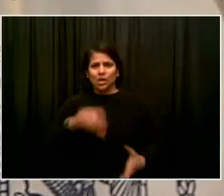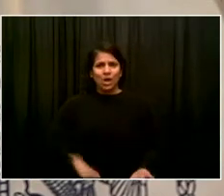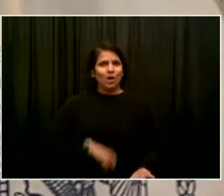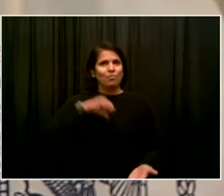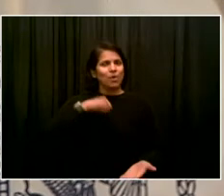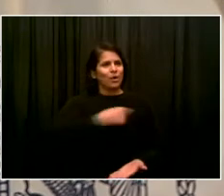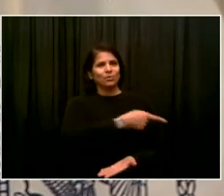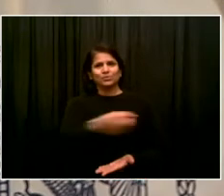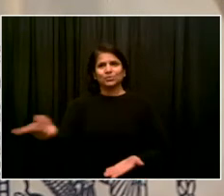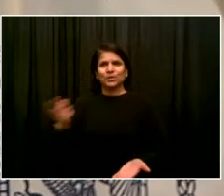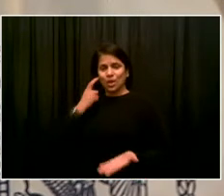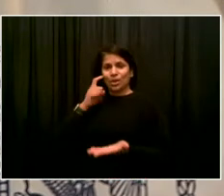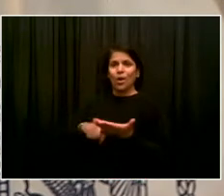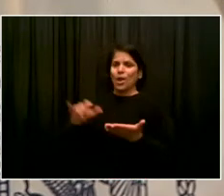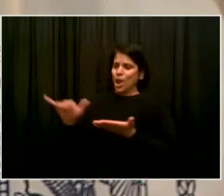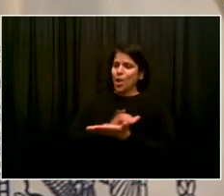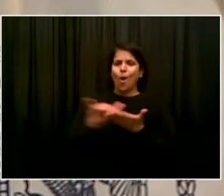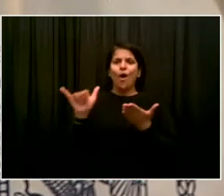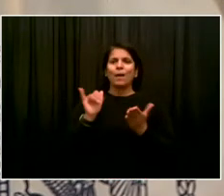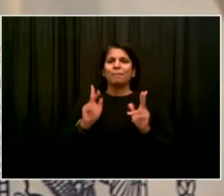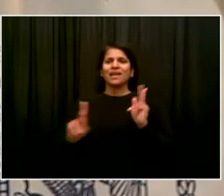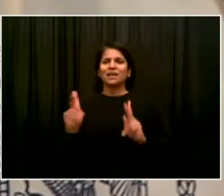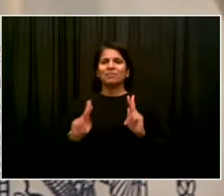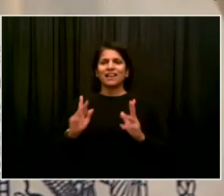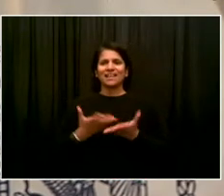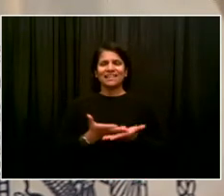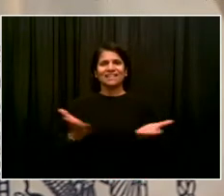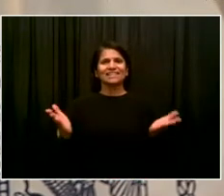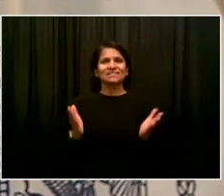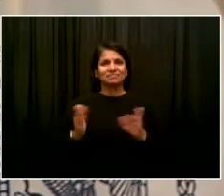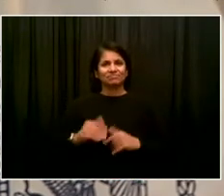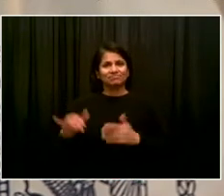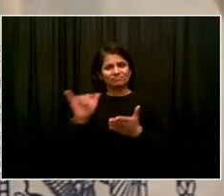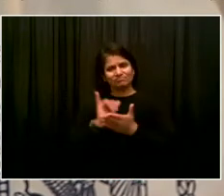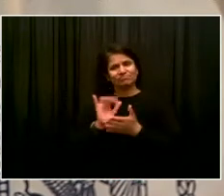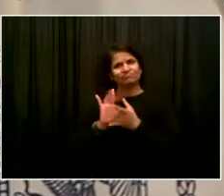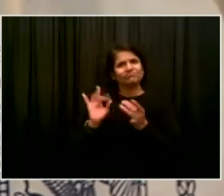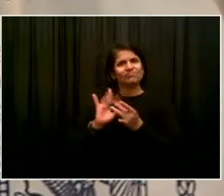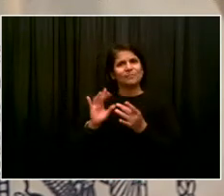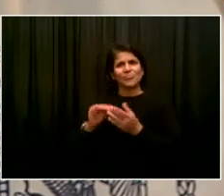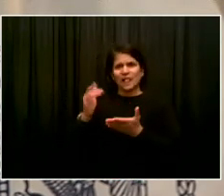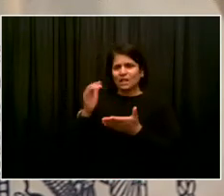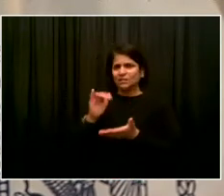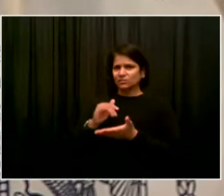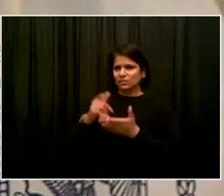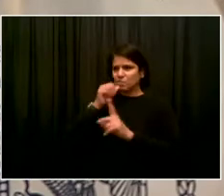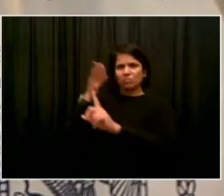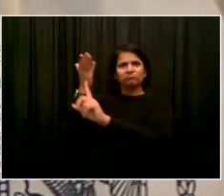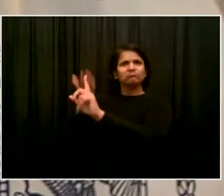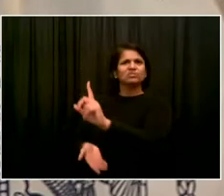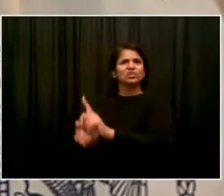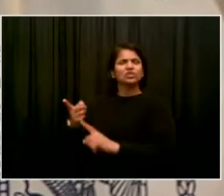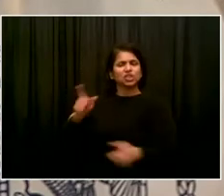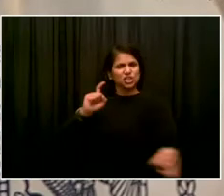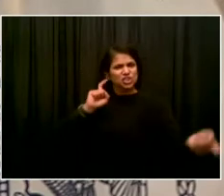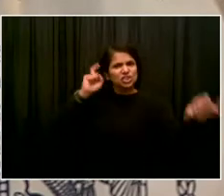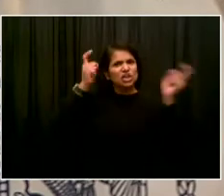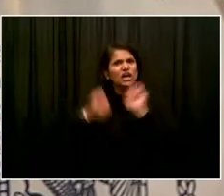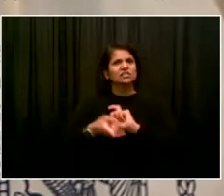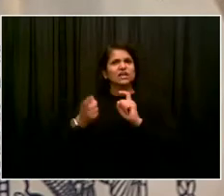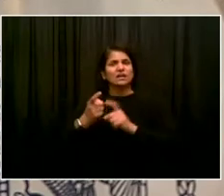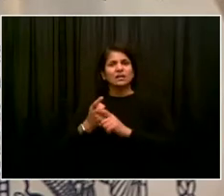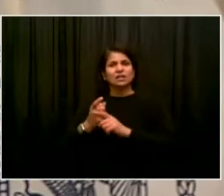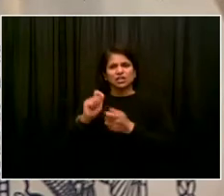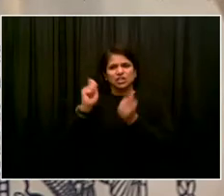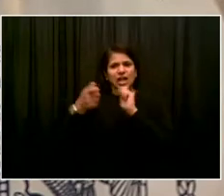I want to talk about someone who he has changed the world with his incredible skill as an